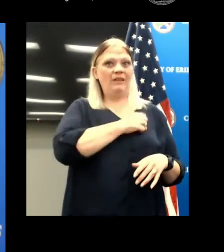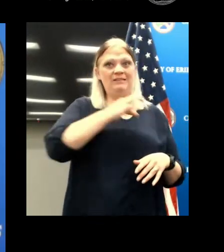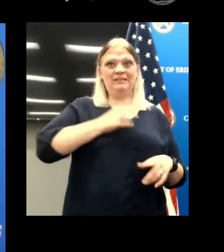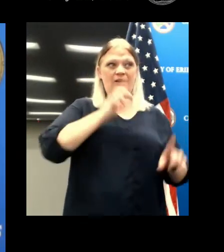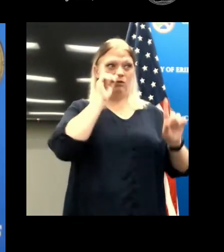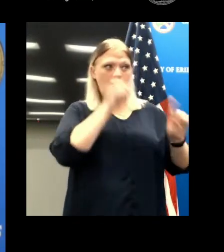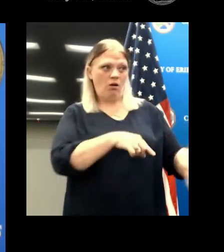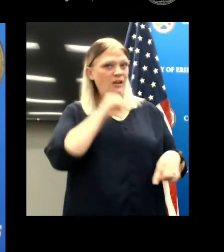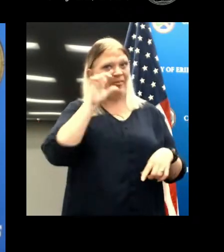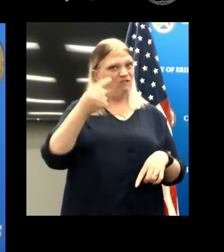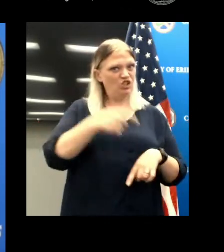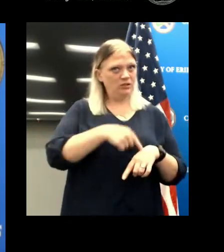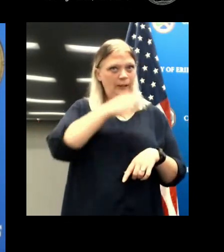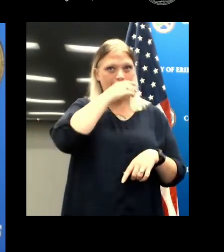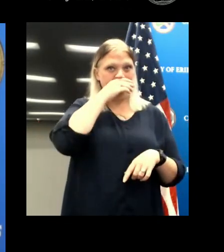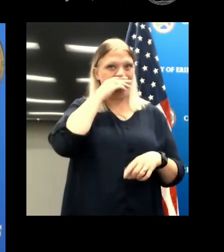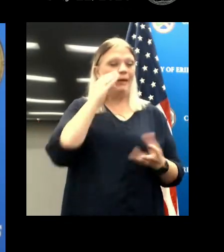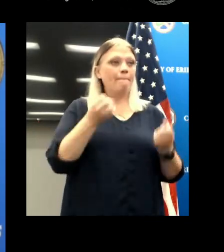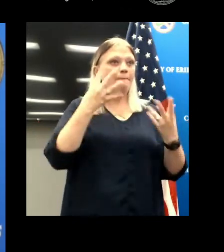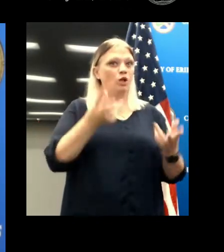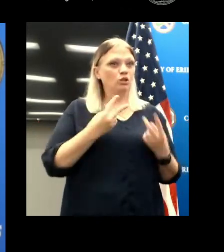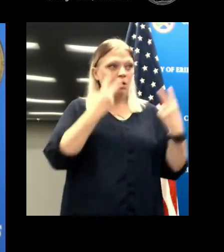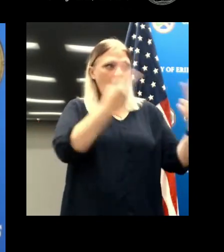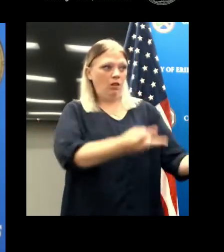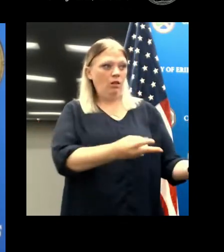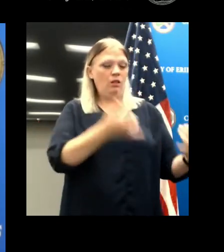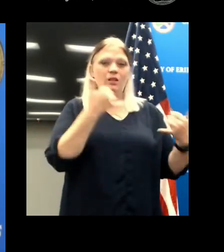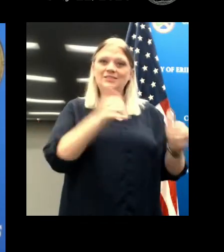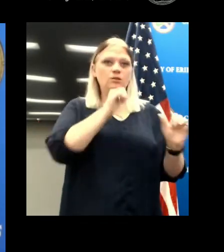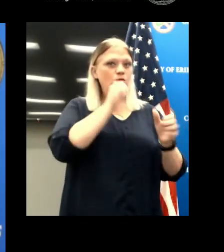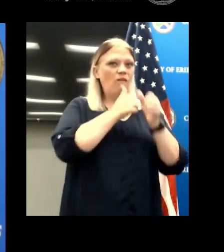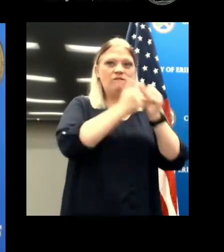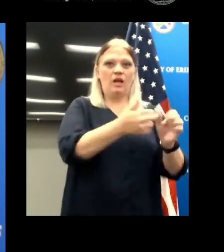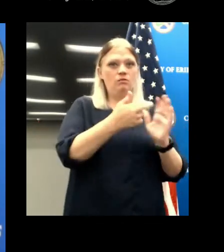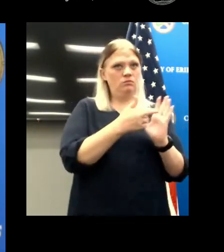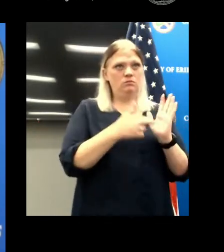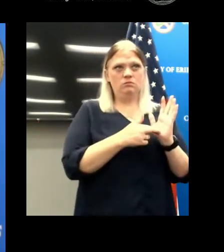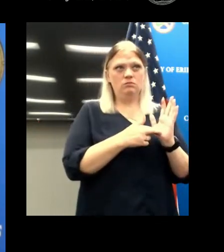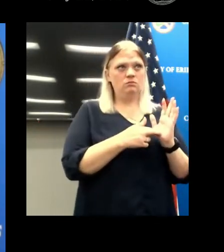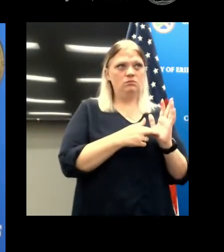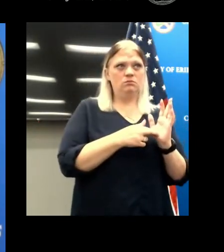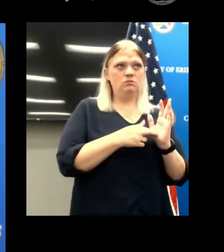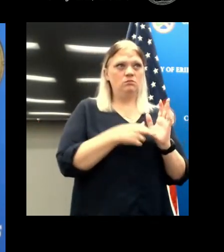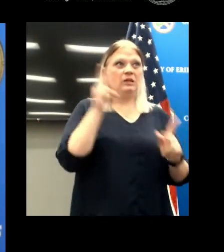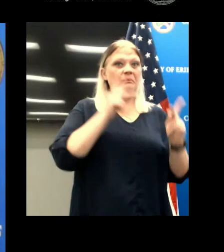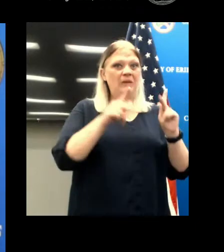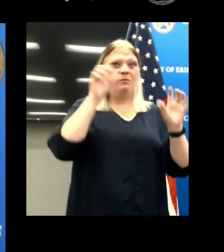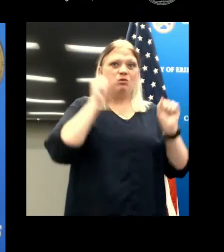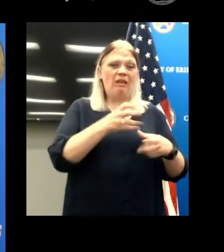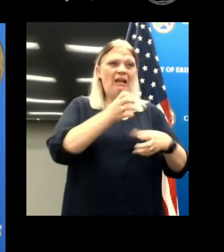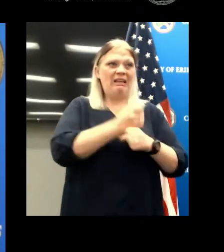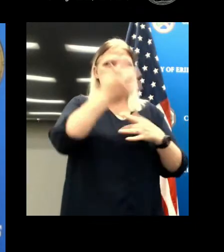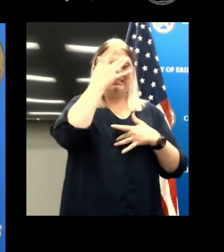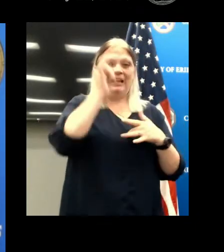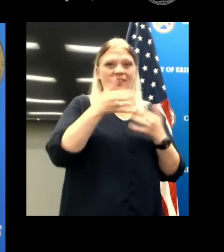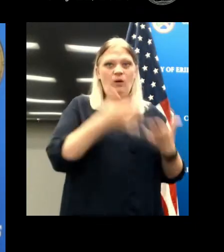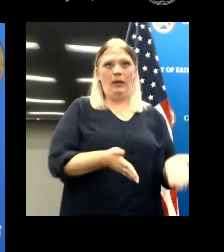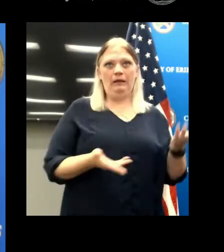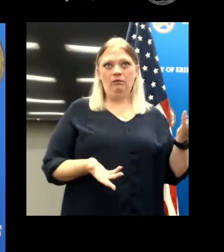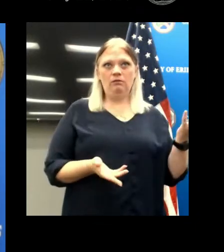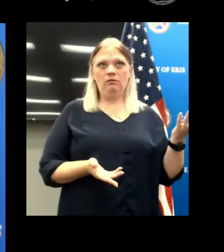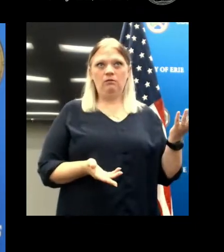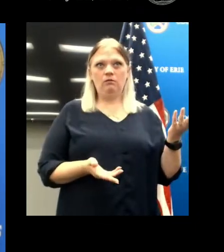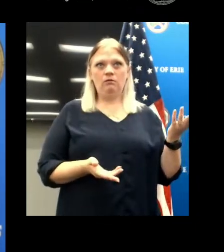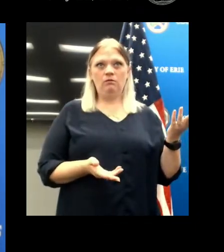time, but after multiple visits, that they're still not following the rules. People can get sick that way. So what